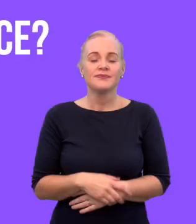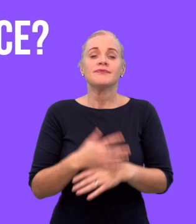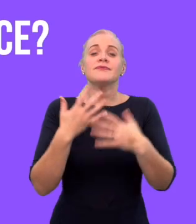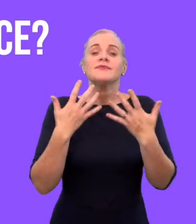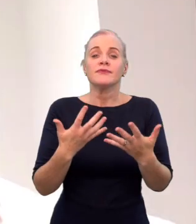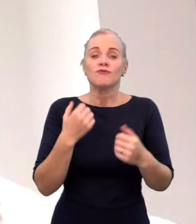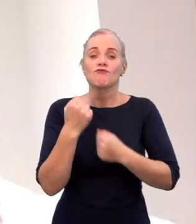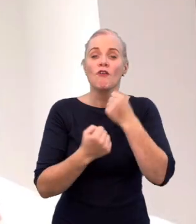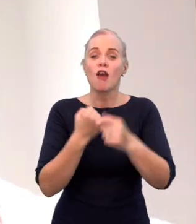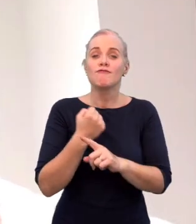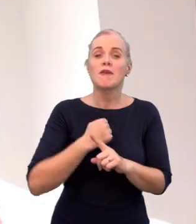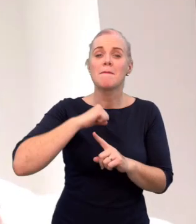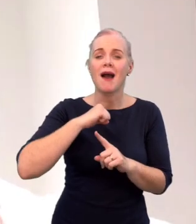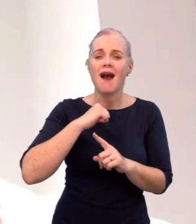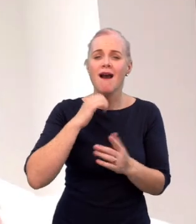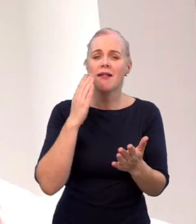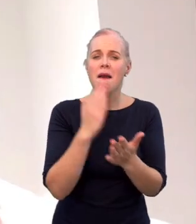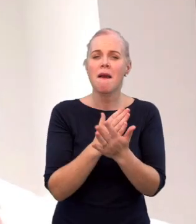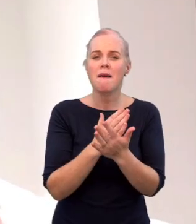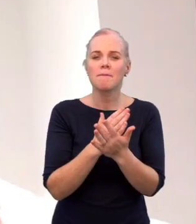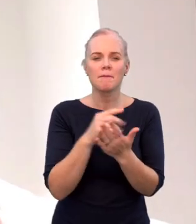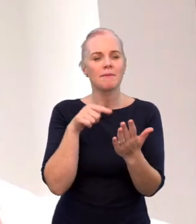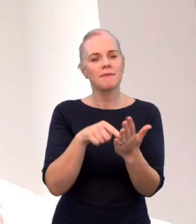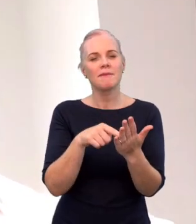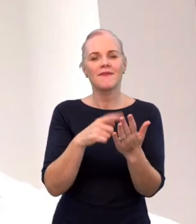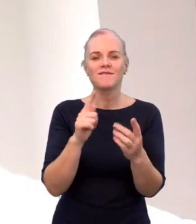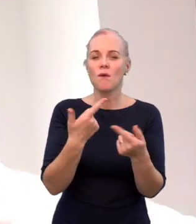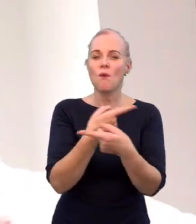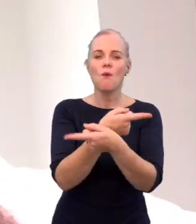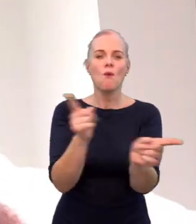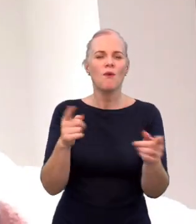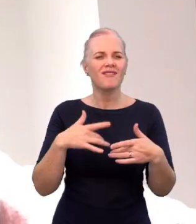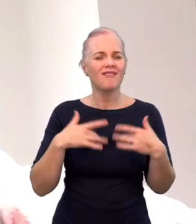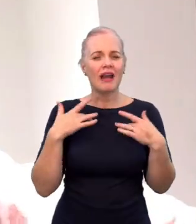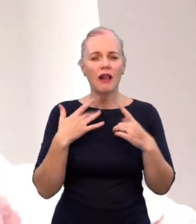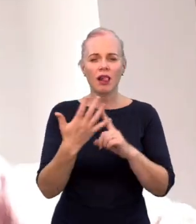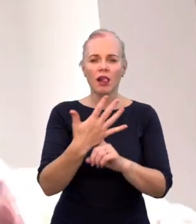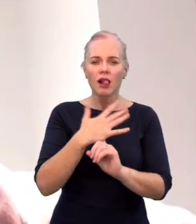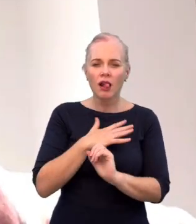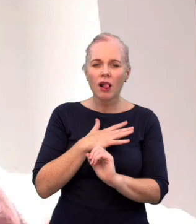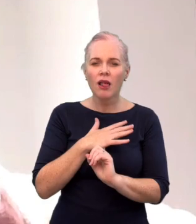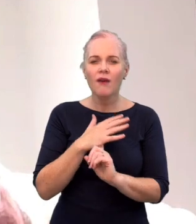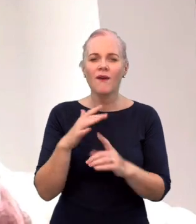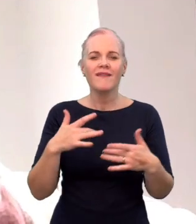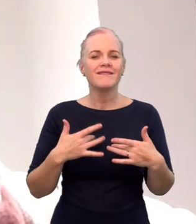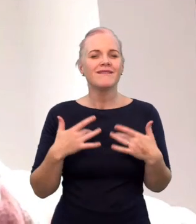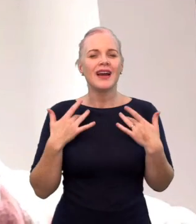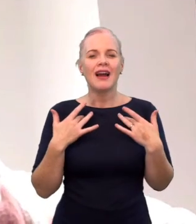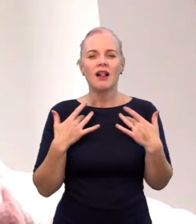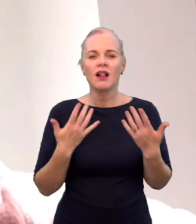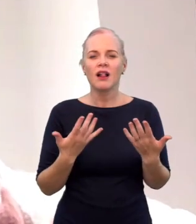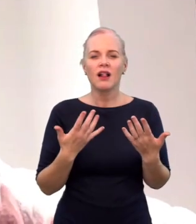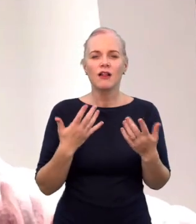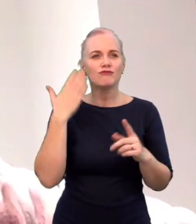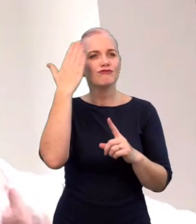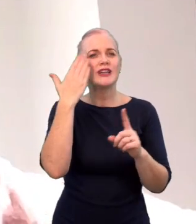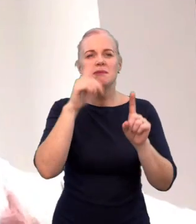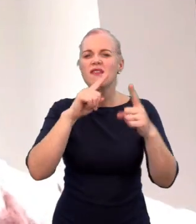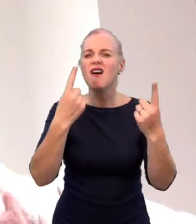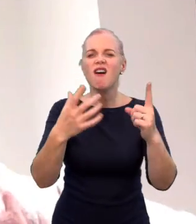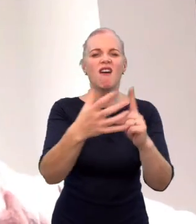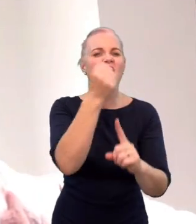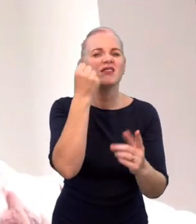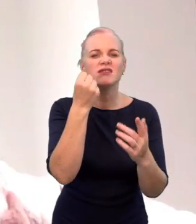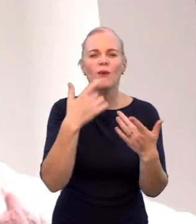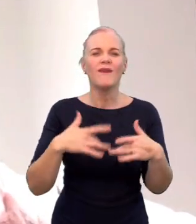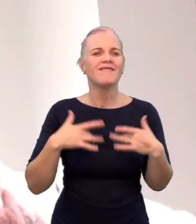Yeah, I think the main theme for Run Rebel is for anybody who sort of feels that they've been downtrodden, anybody who sort of feels like their dreams